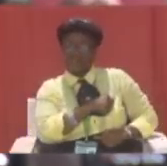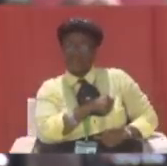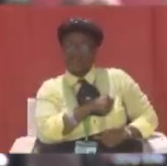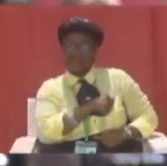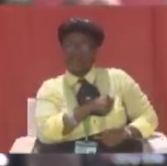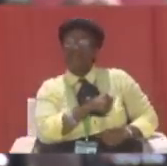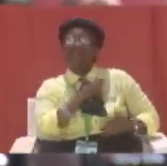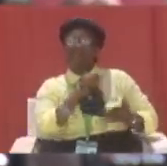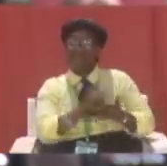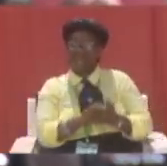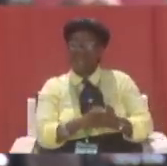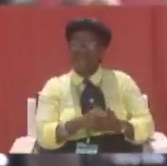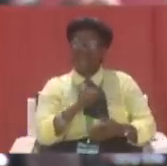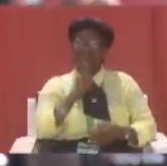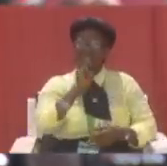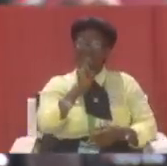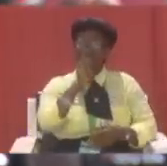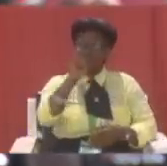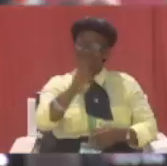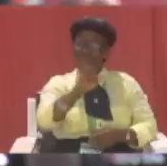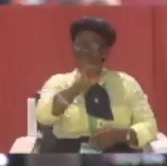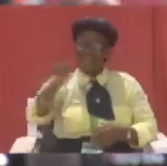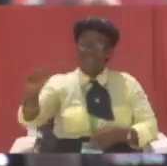That is a wonder.